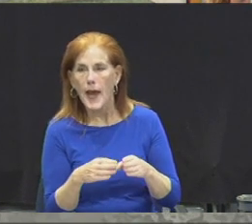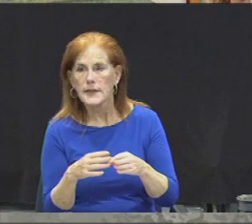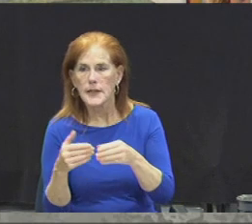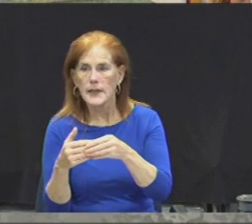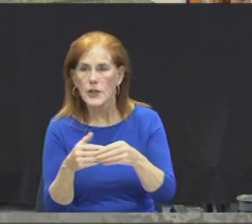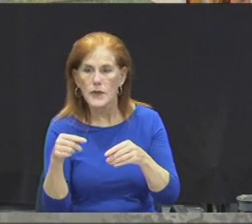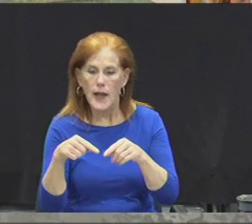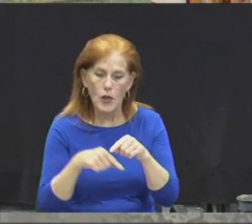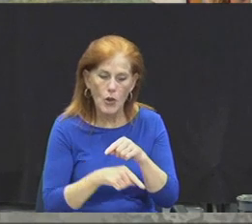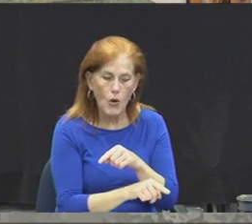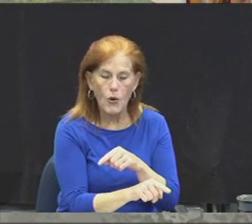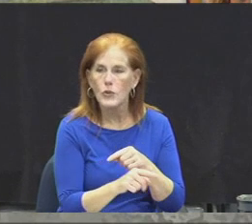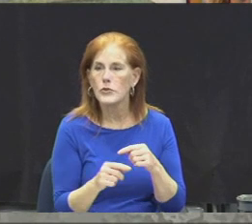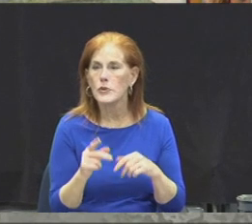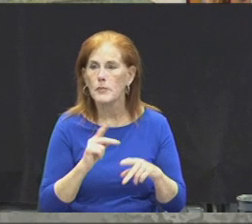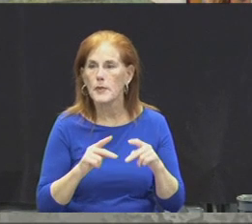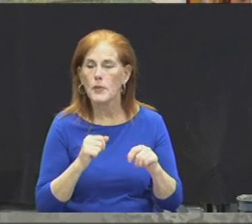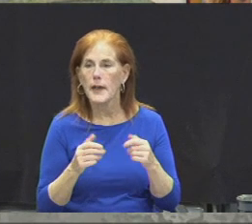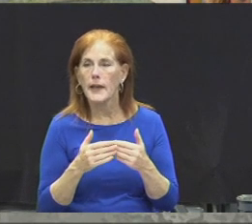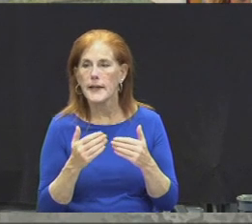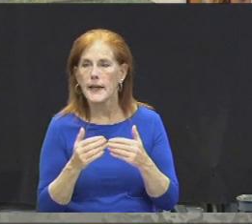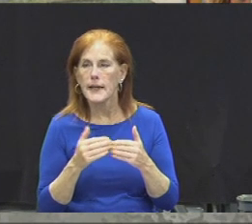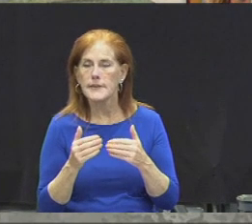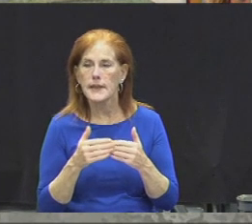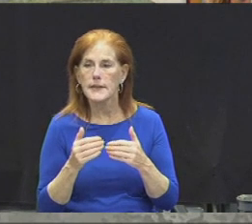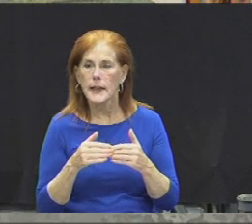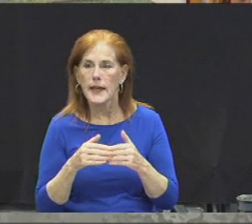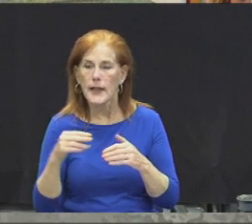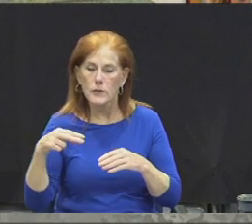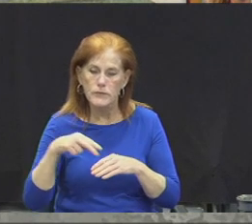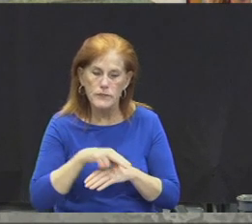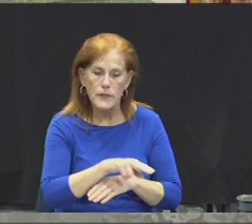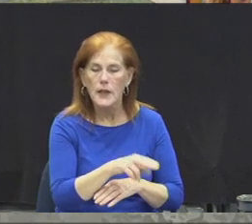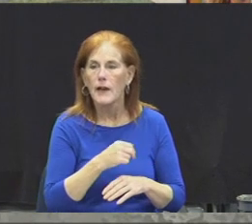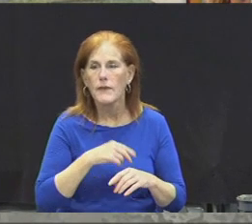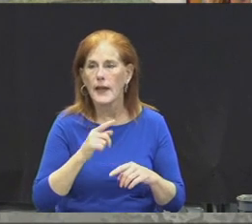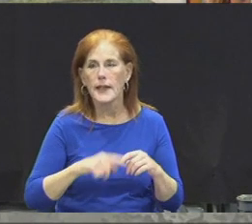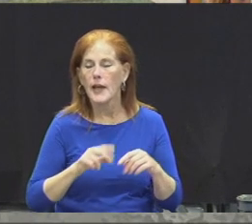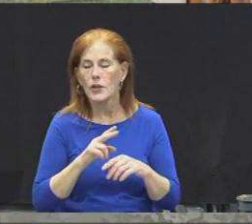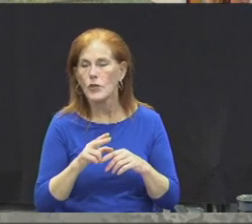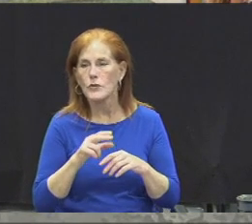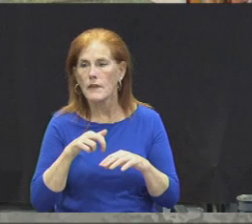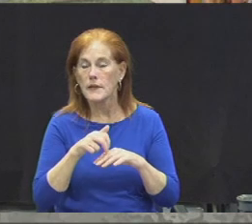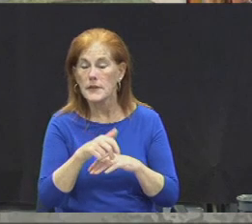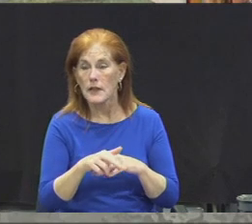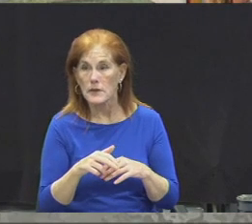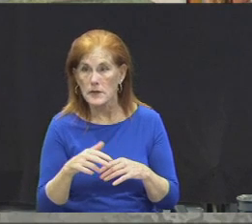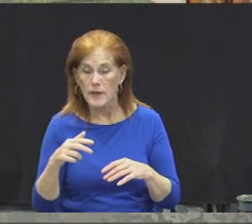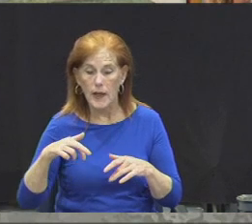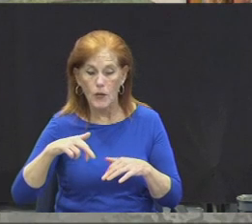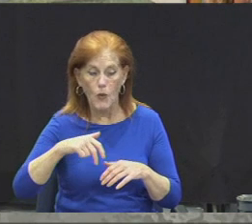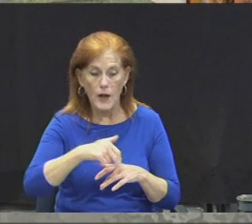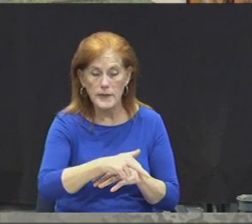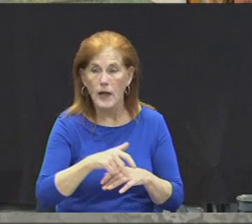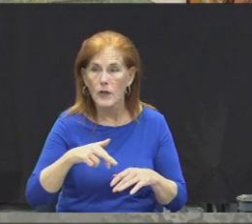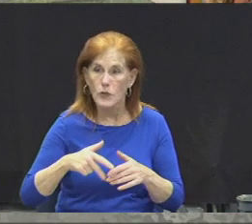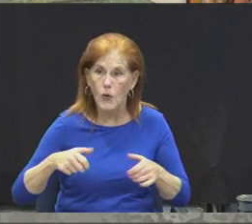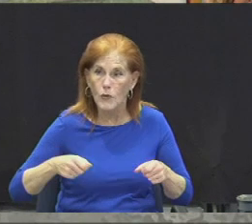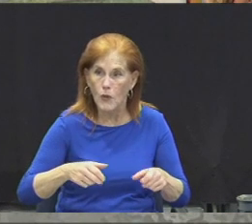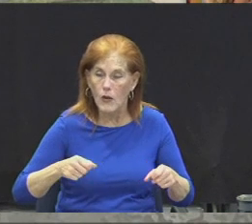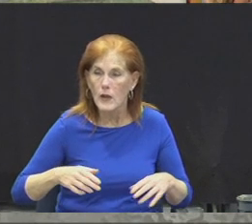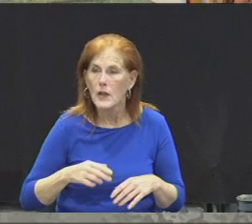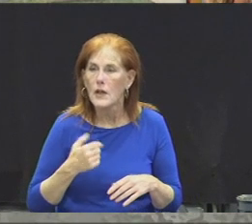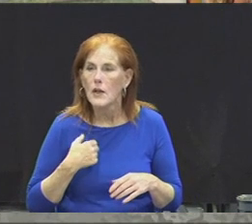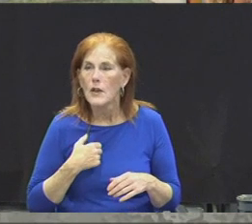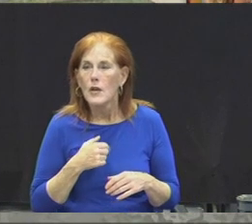can navigate that easily if they can't make it down the stairs. And then the same kind of accommodations and seating areas and gathering areas